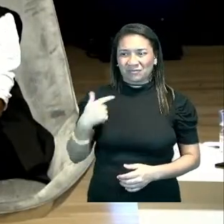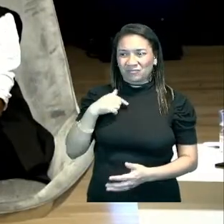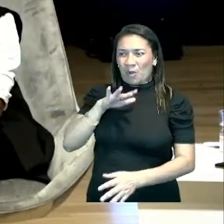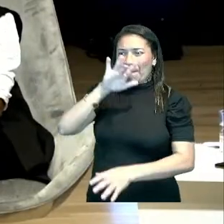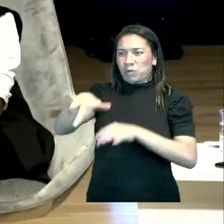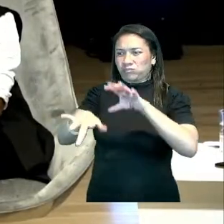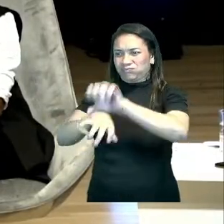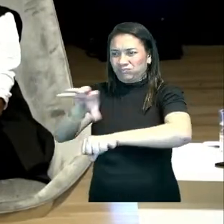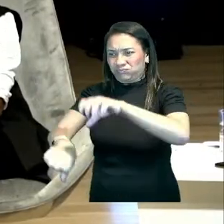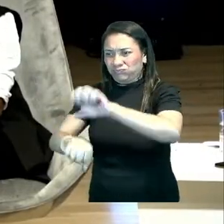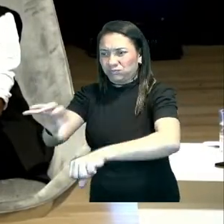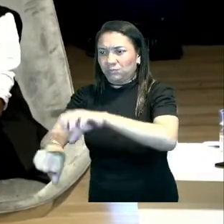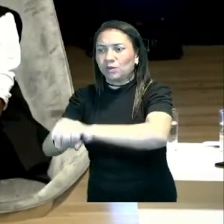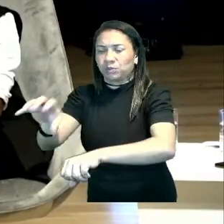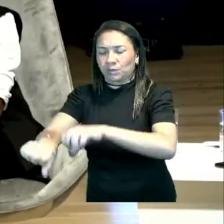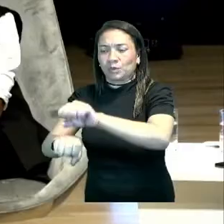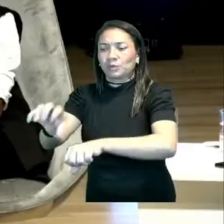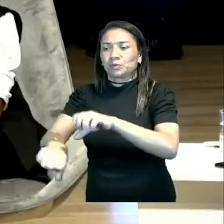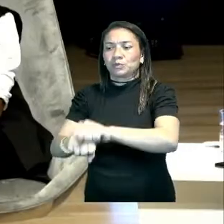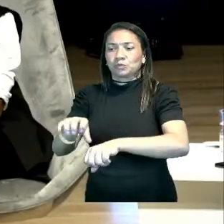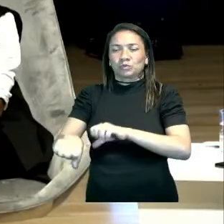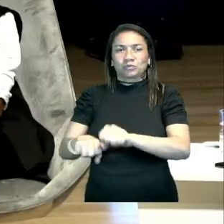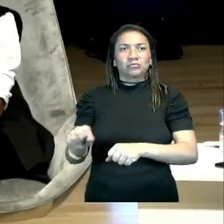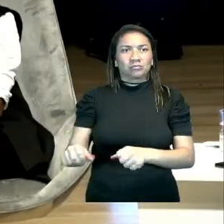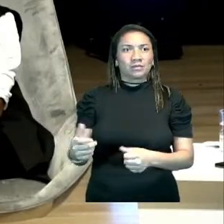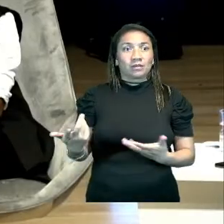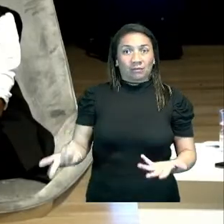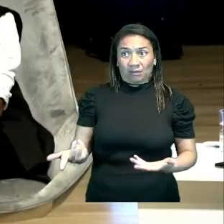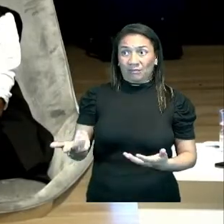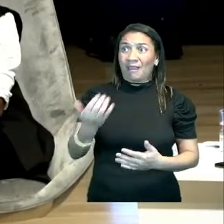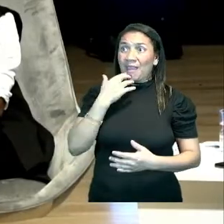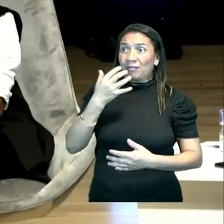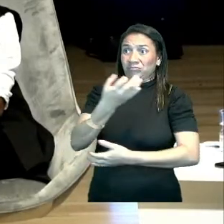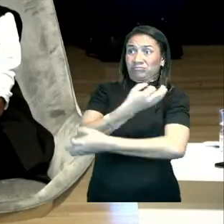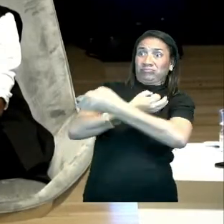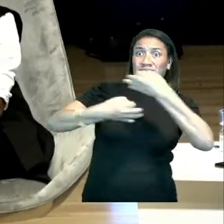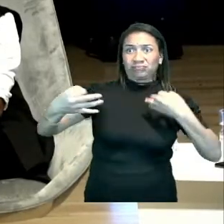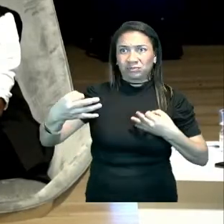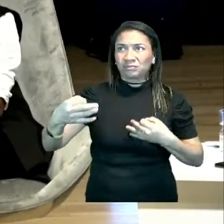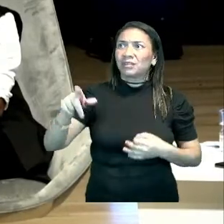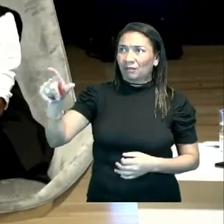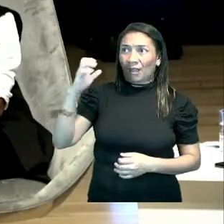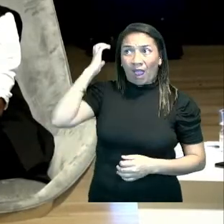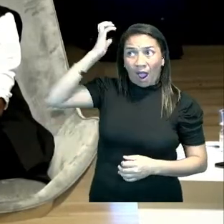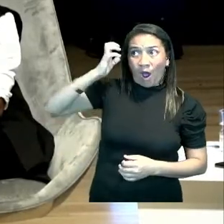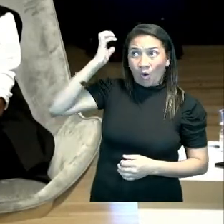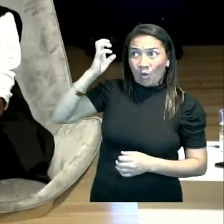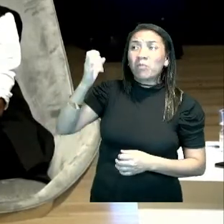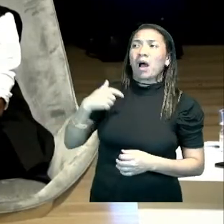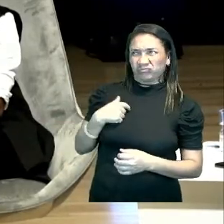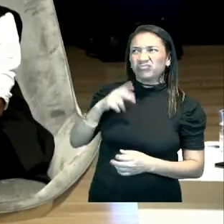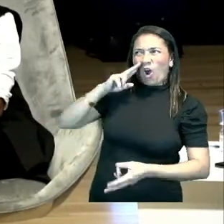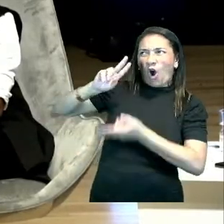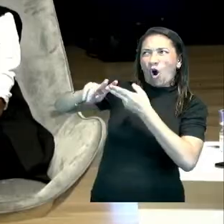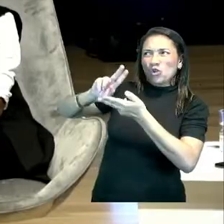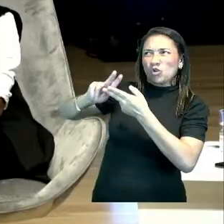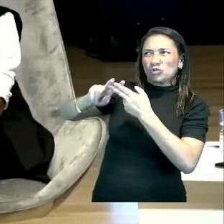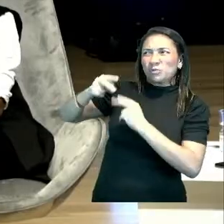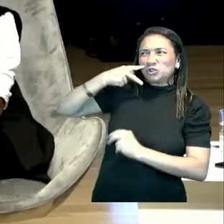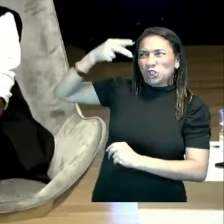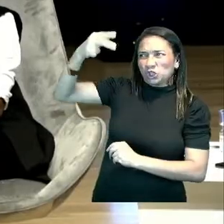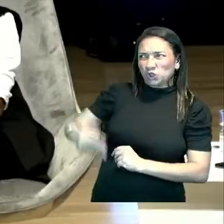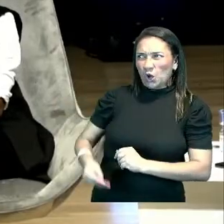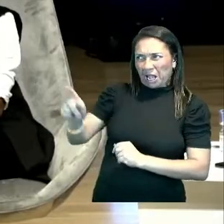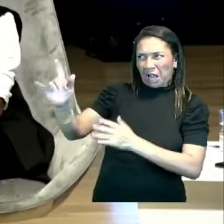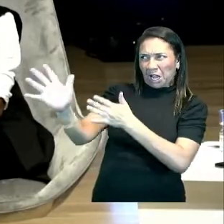continent, they spent centuries there, and they don't even speak our language. We speak their language, or had to learn to do so, so we know all about you, but you don't